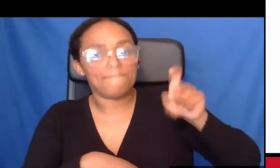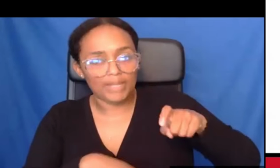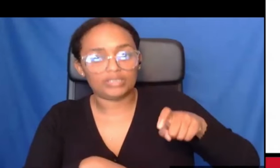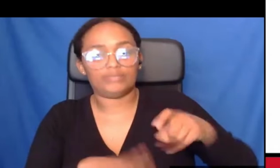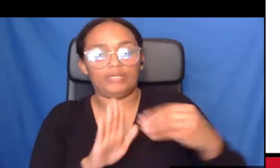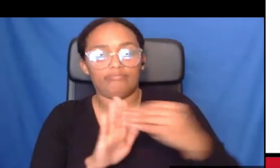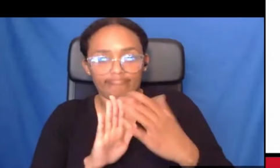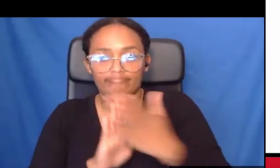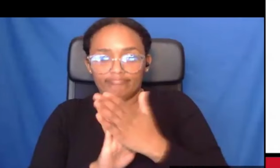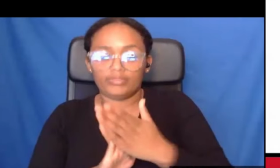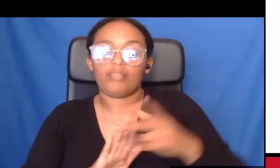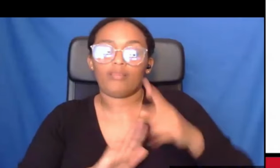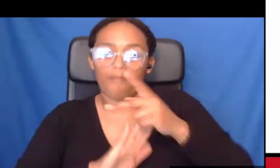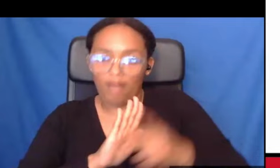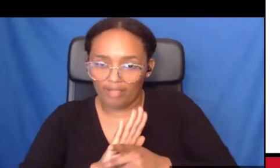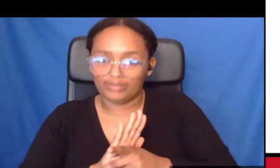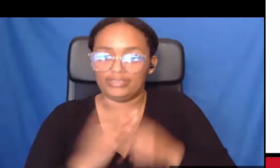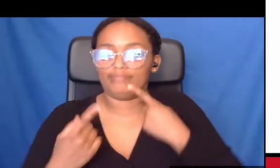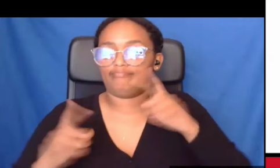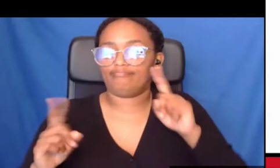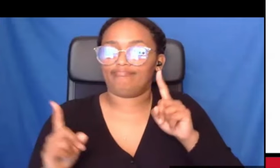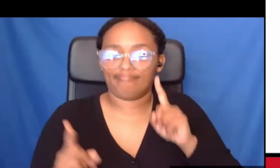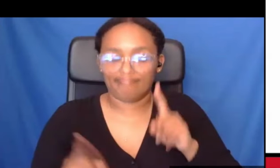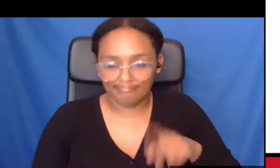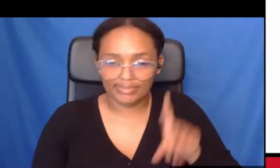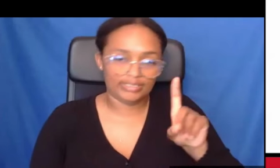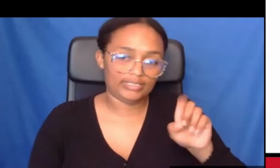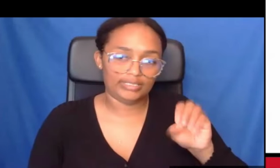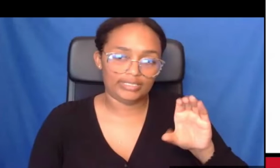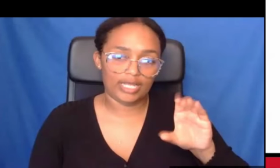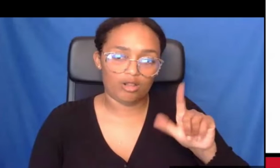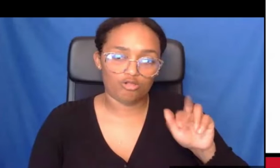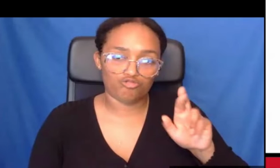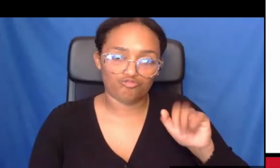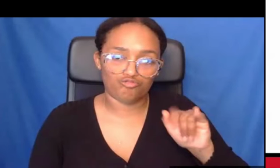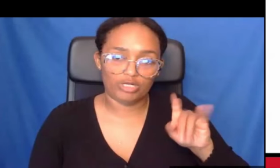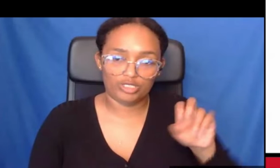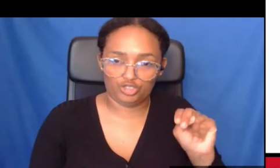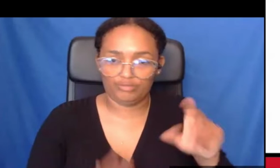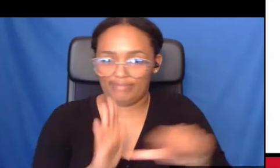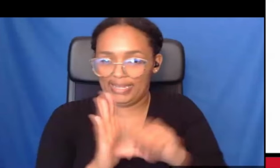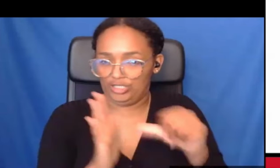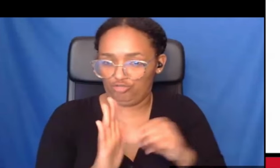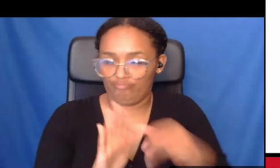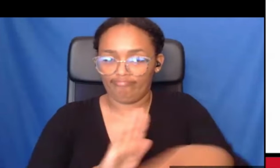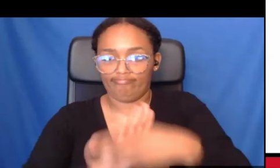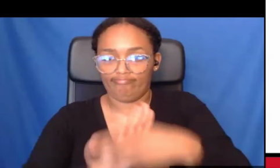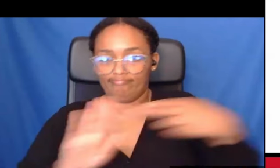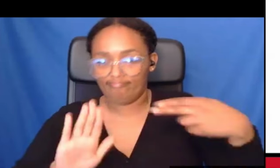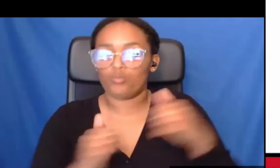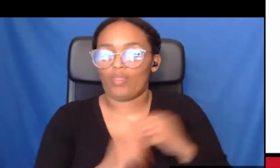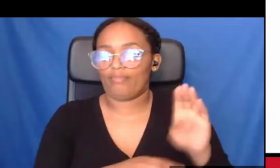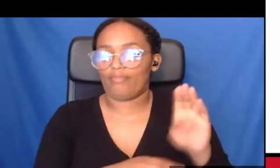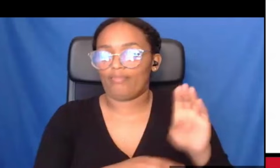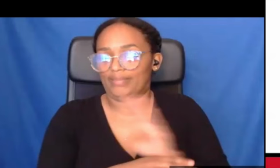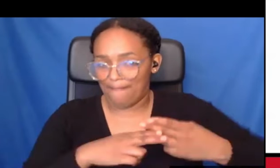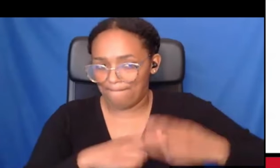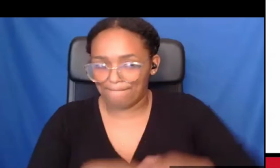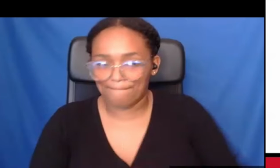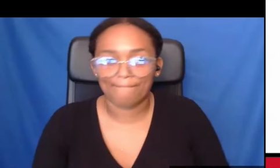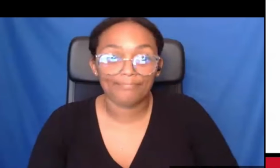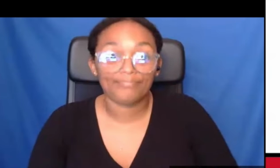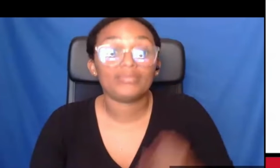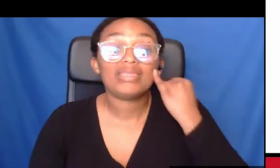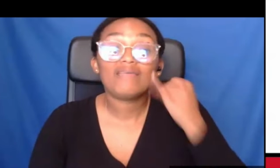page. If you're relying on either a personal auto or a personal umbrella liability insurance policy to provide